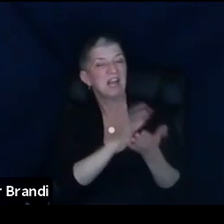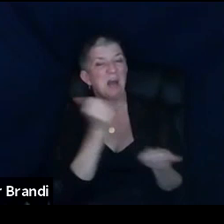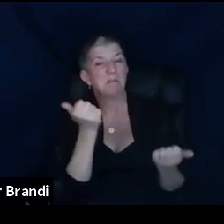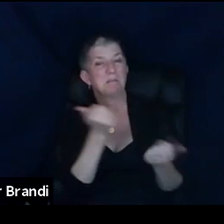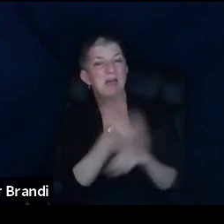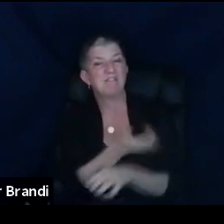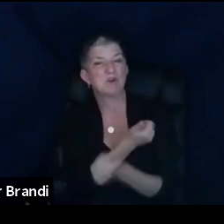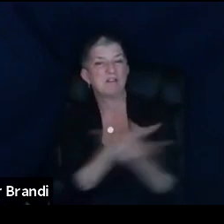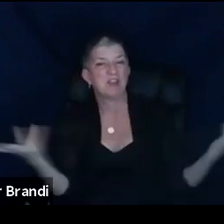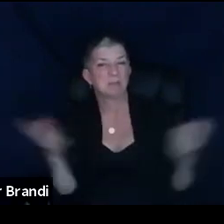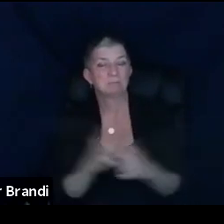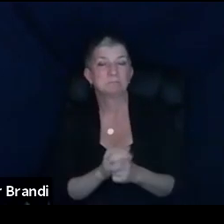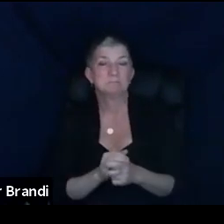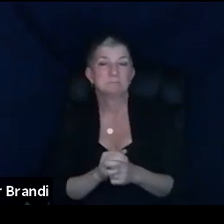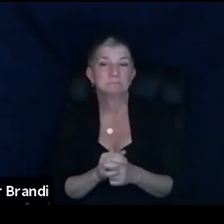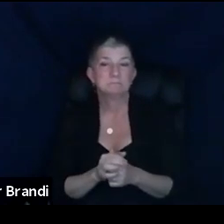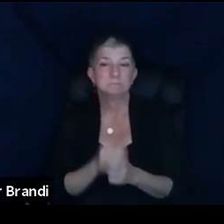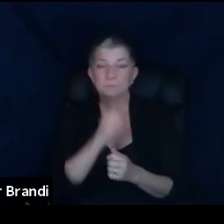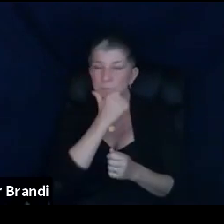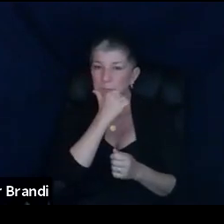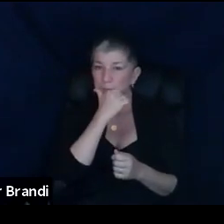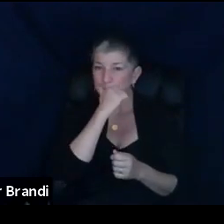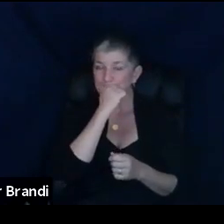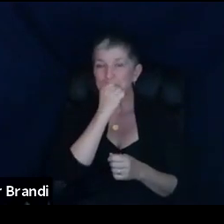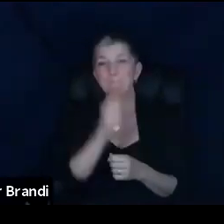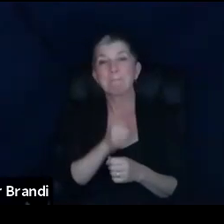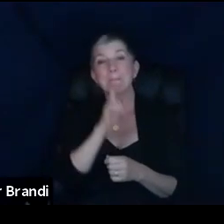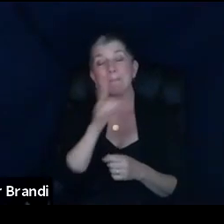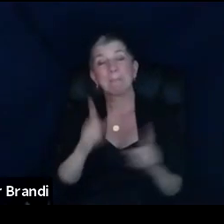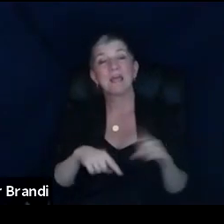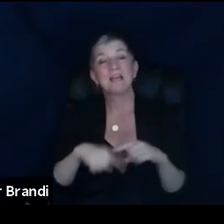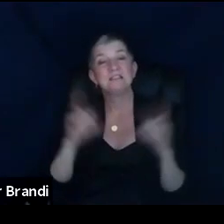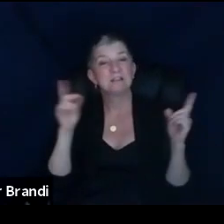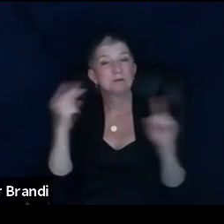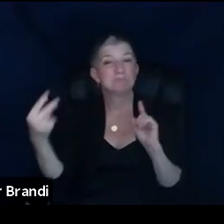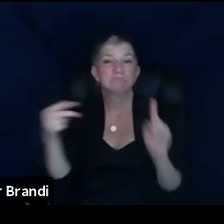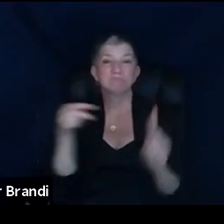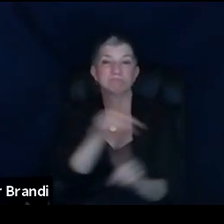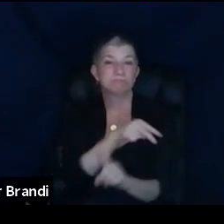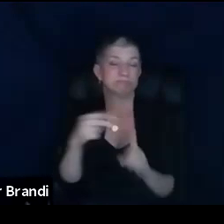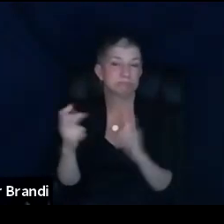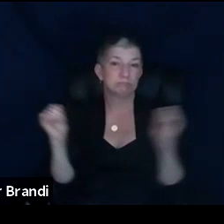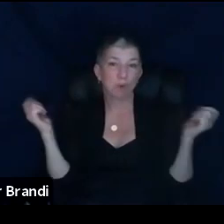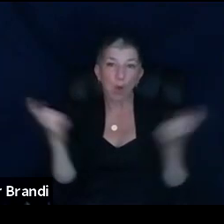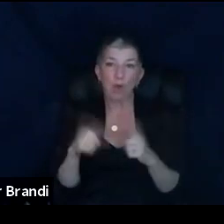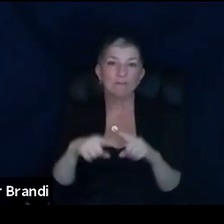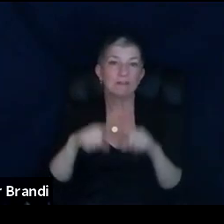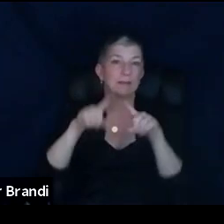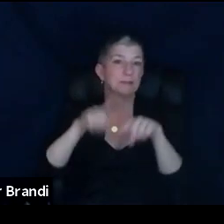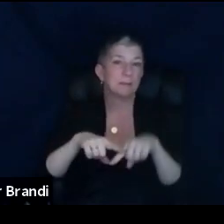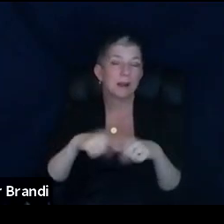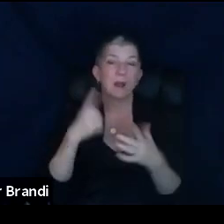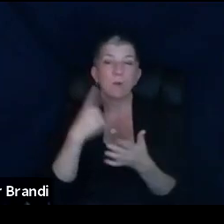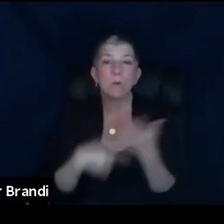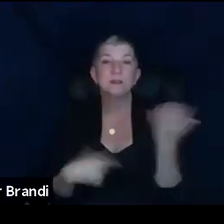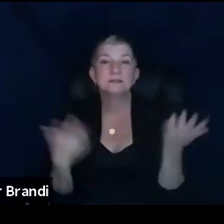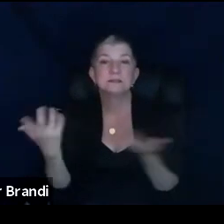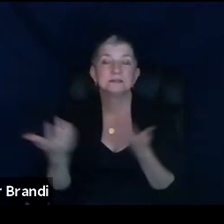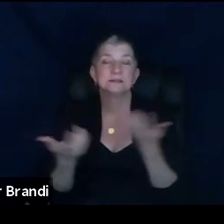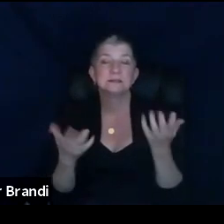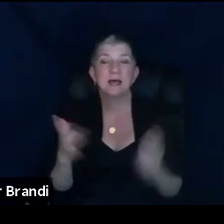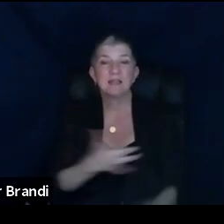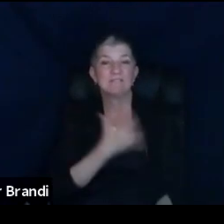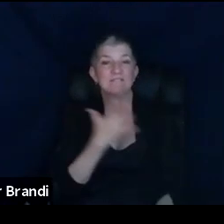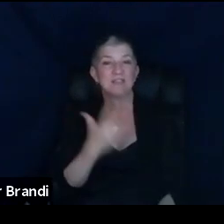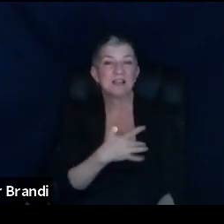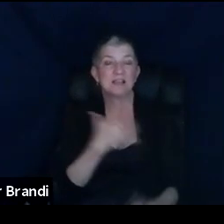great. But so it can really take a lot of different forms, all of them, depending on what the intent and the feeling that you're